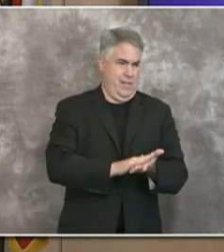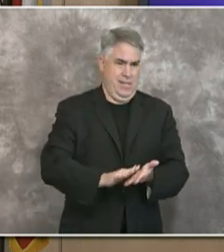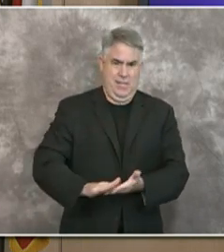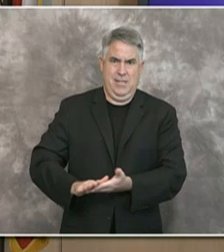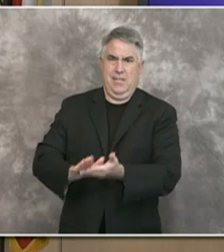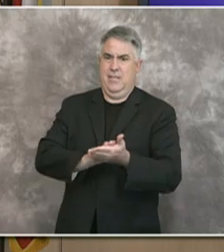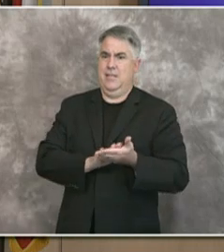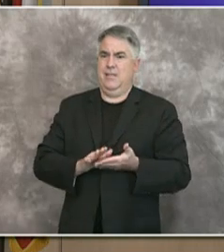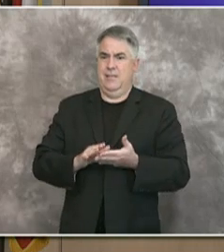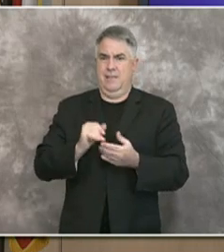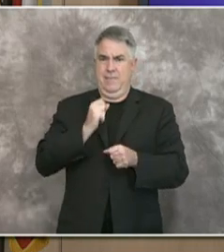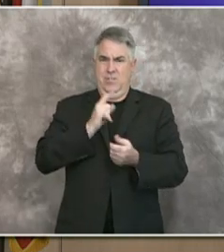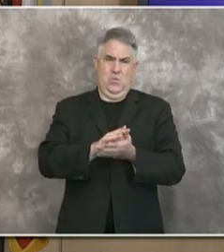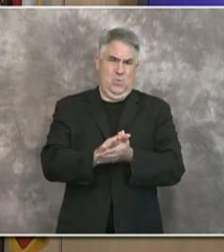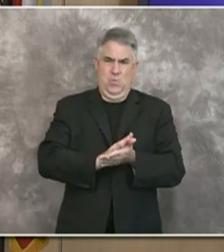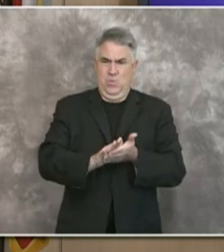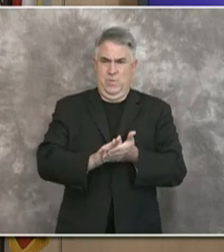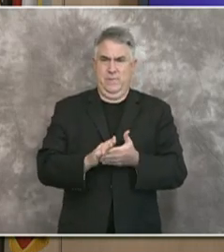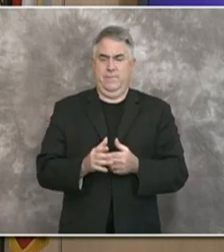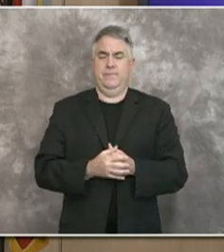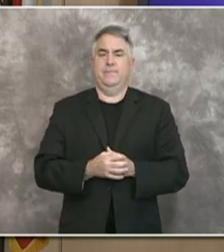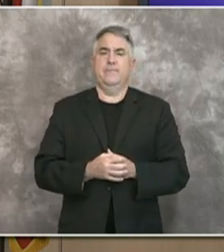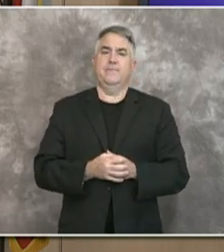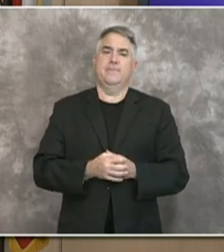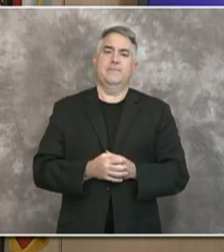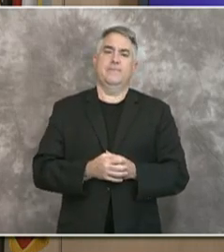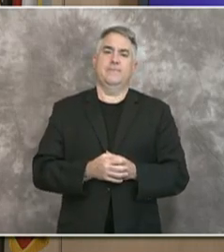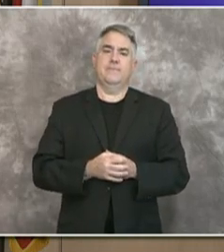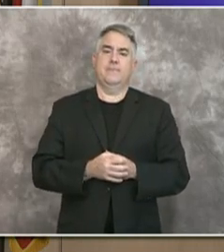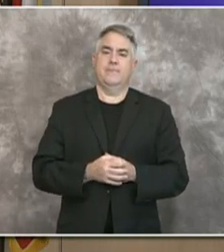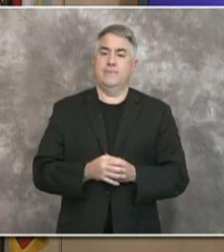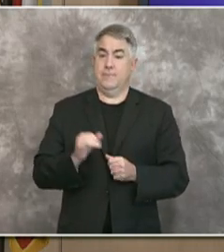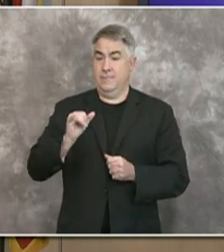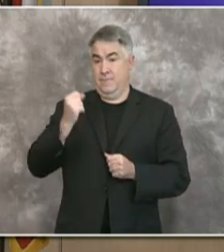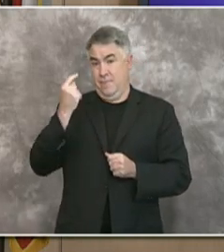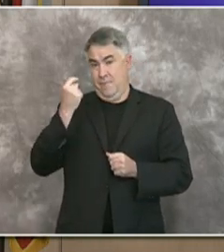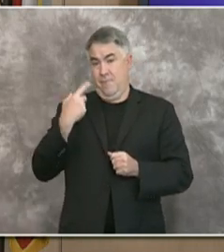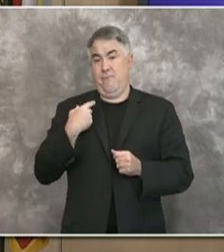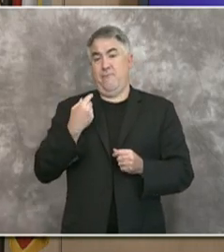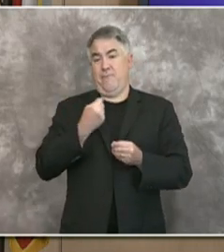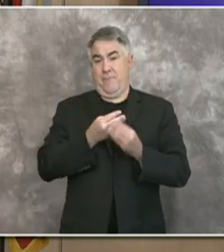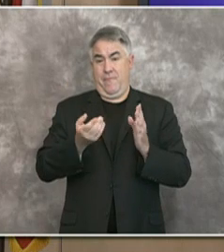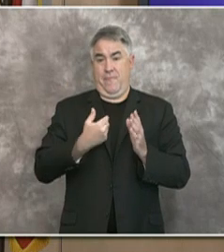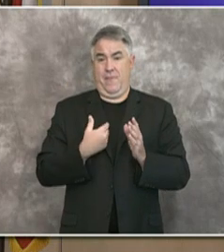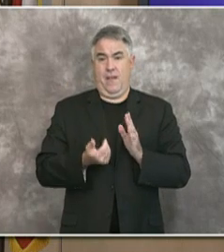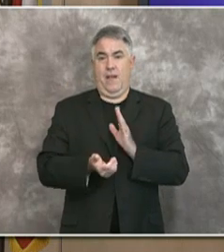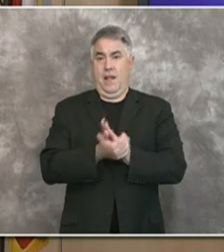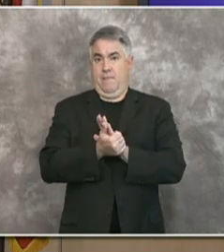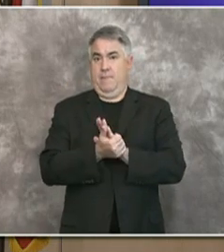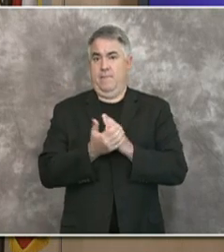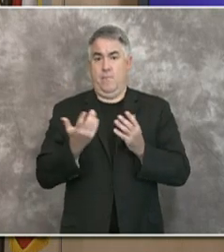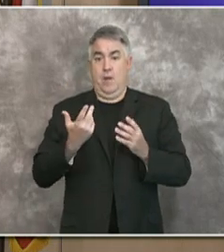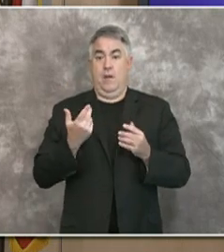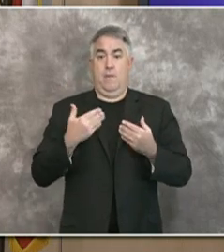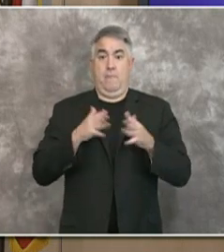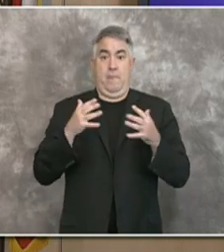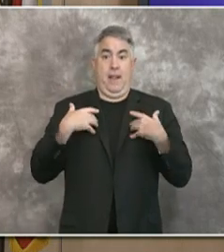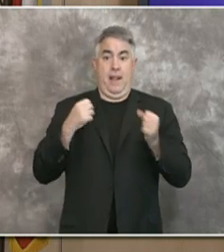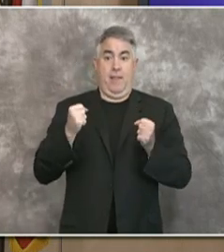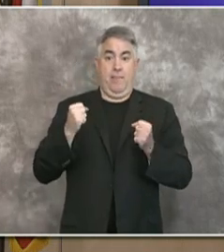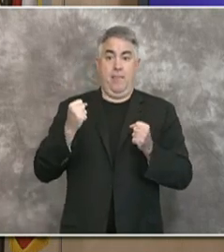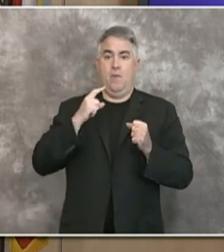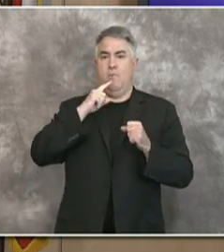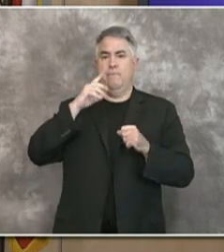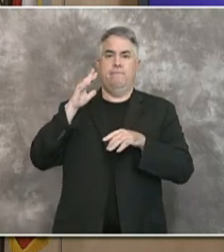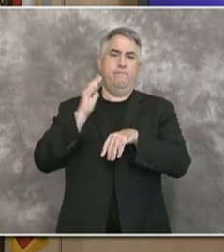protocols throughout your facility. I also wanted to share we're amending our public health order regarding lessons or instructions for